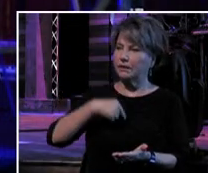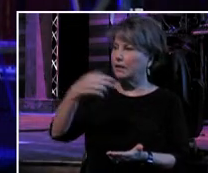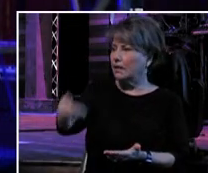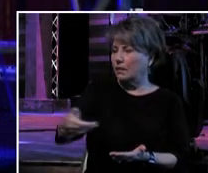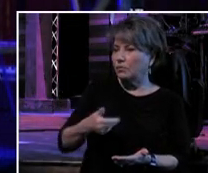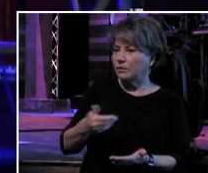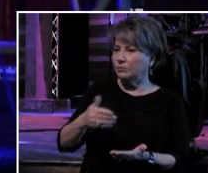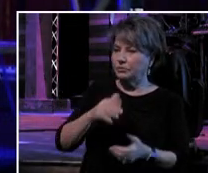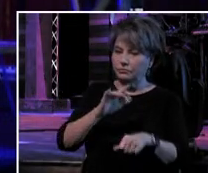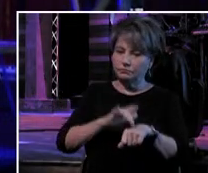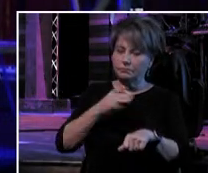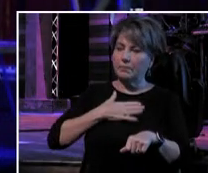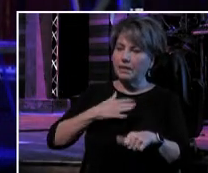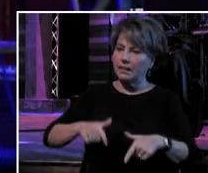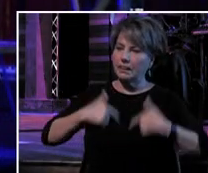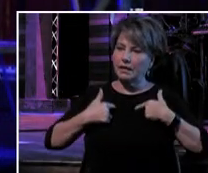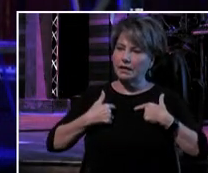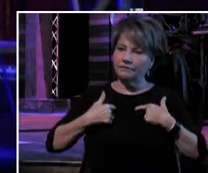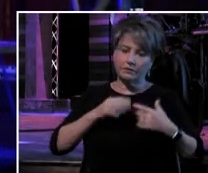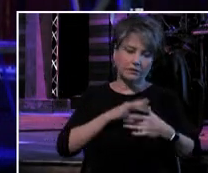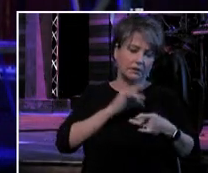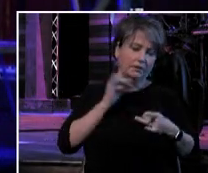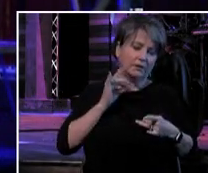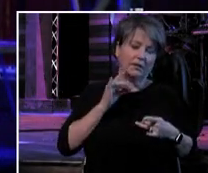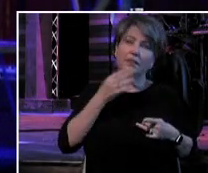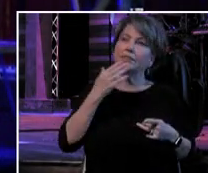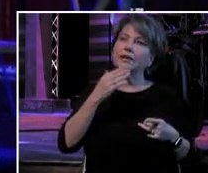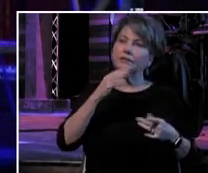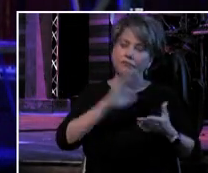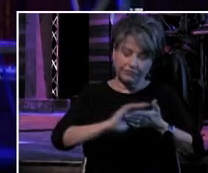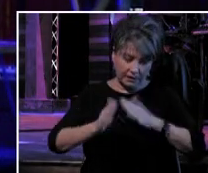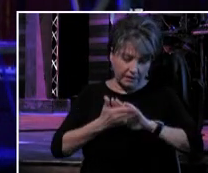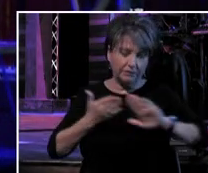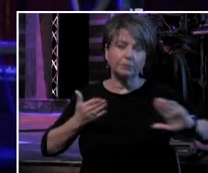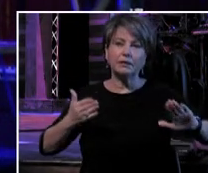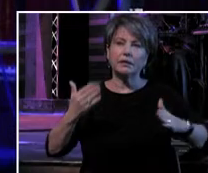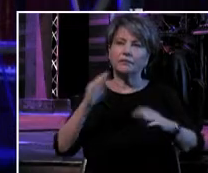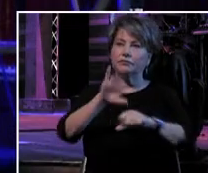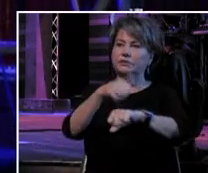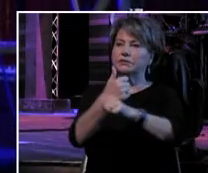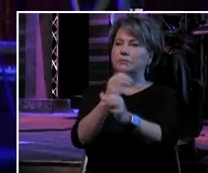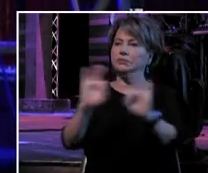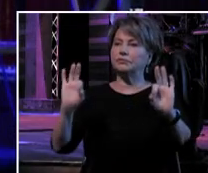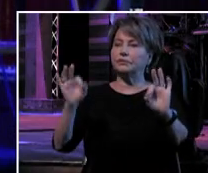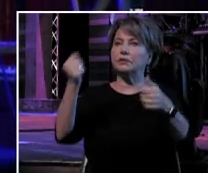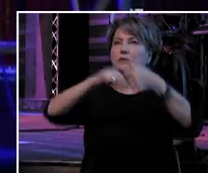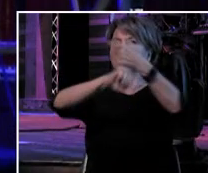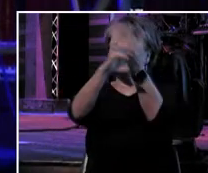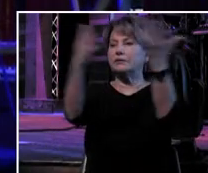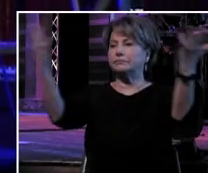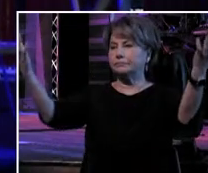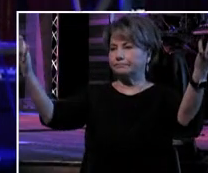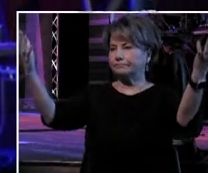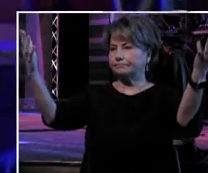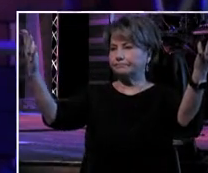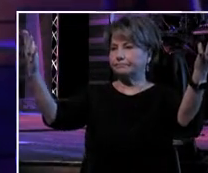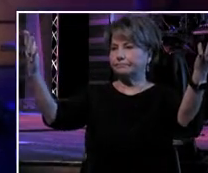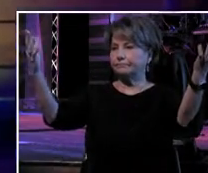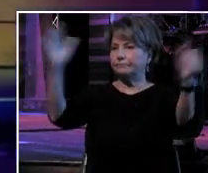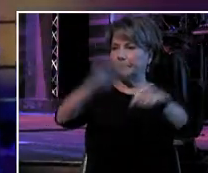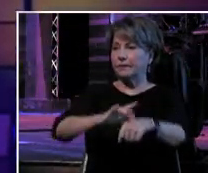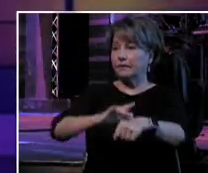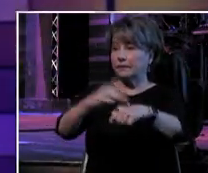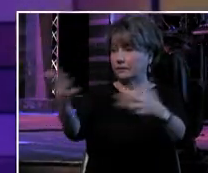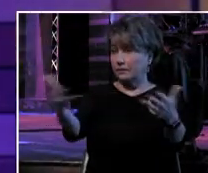my life. Thank you for forgiving me. Thank you for setting me for eternity. And then, can I just say